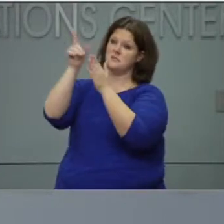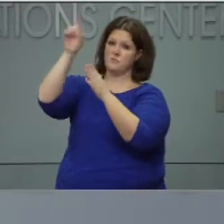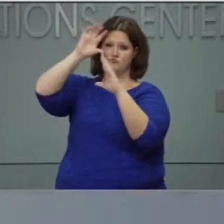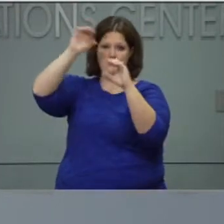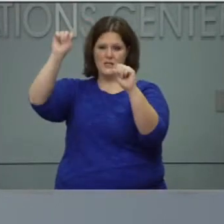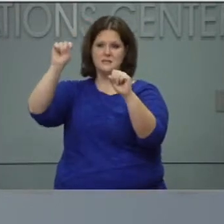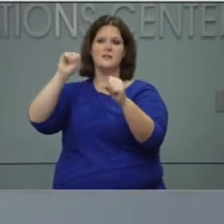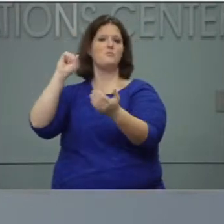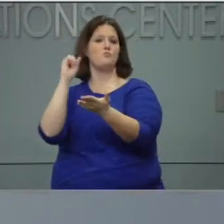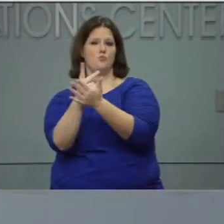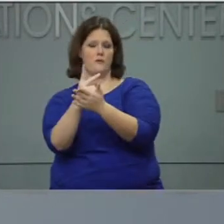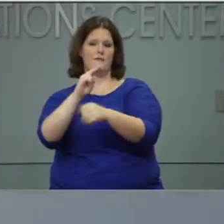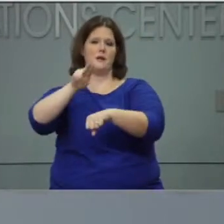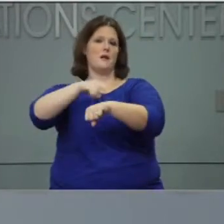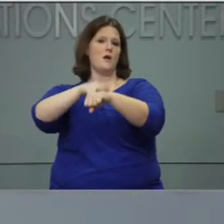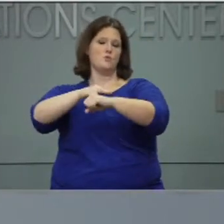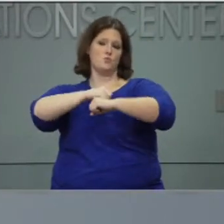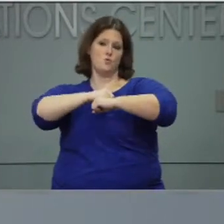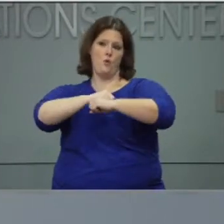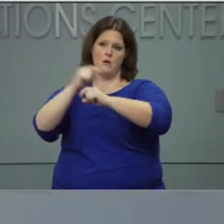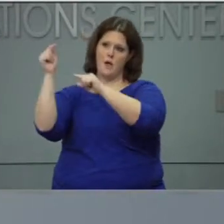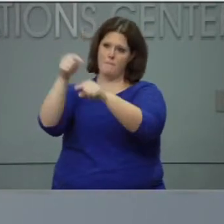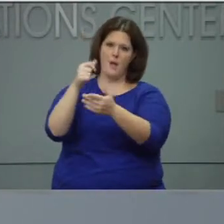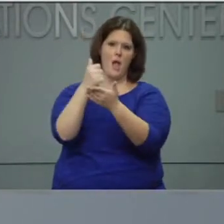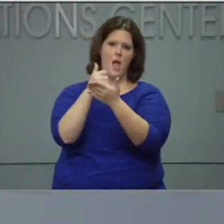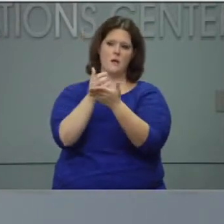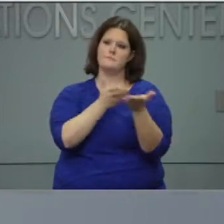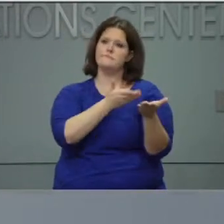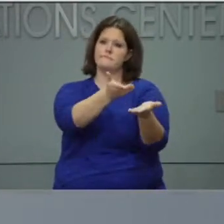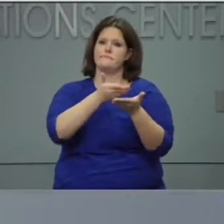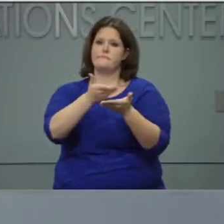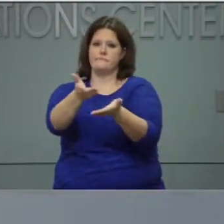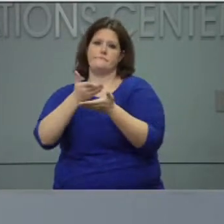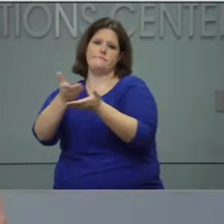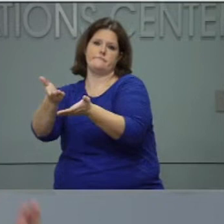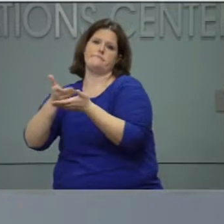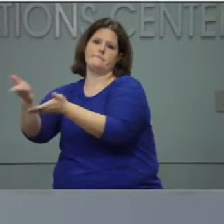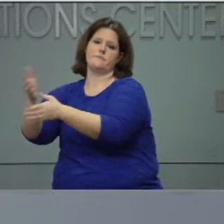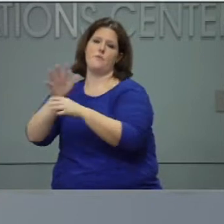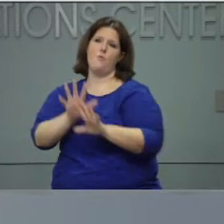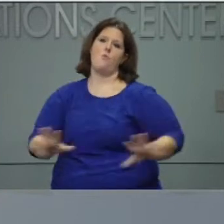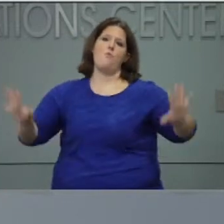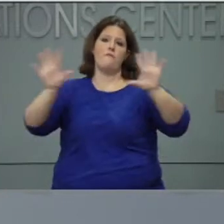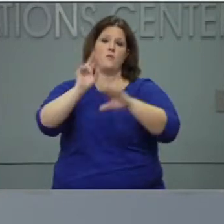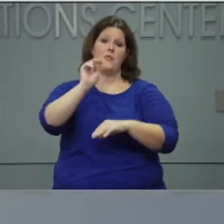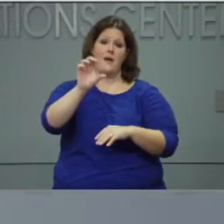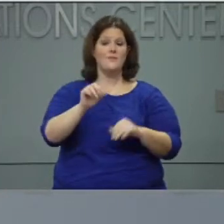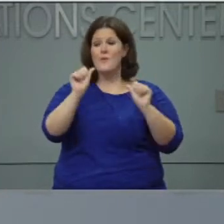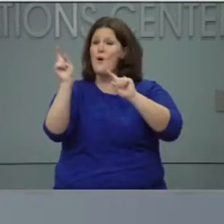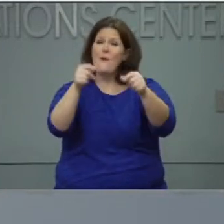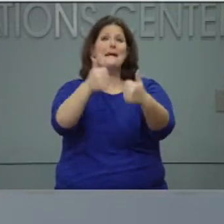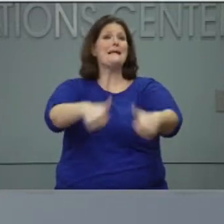we can get vaccines to communities across the state. Vaccines are available everywhere: schools,